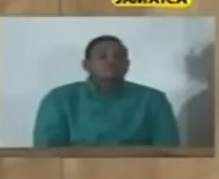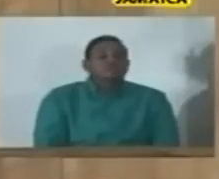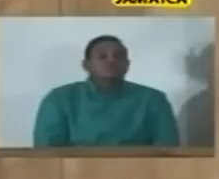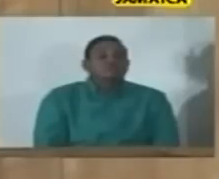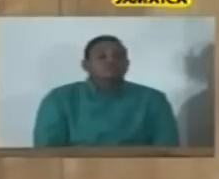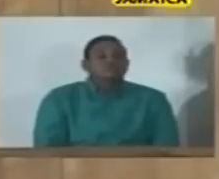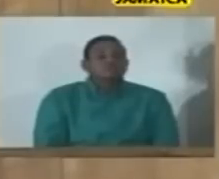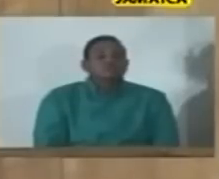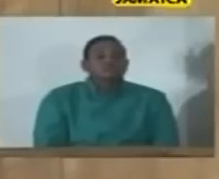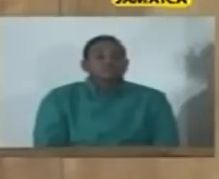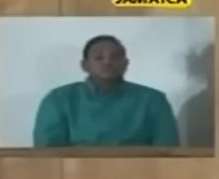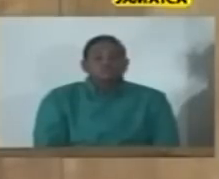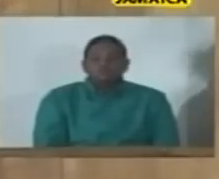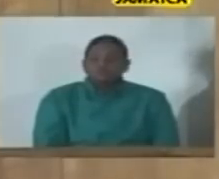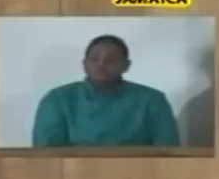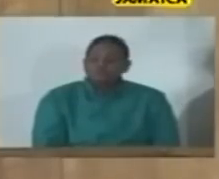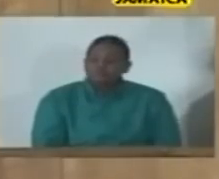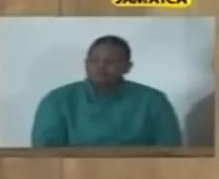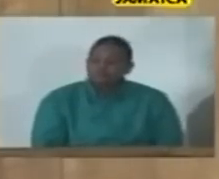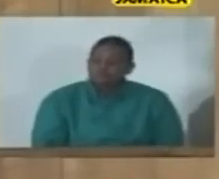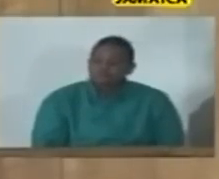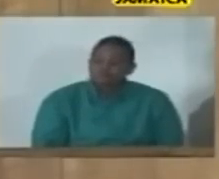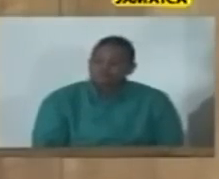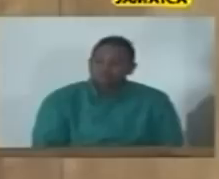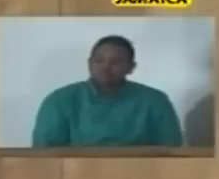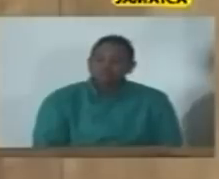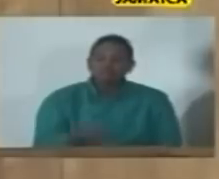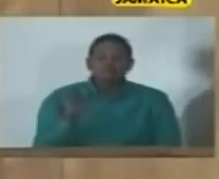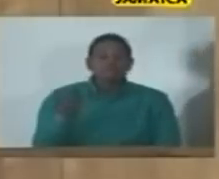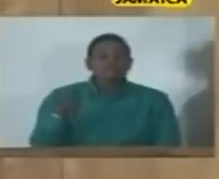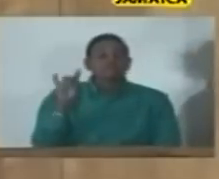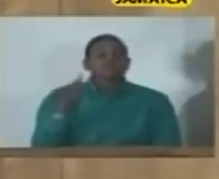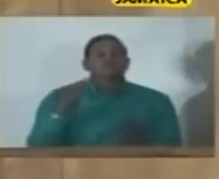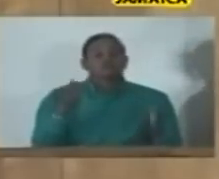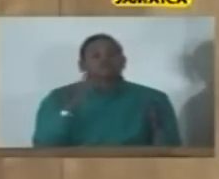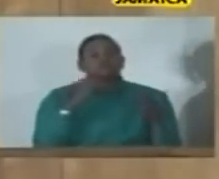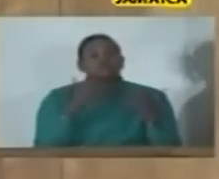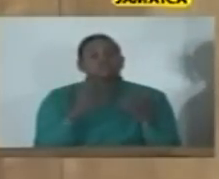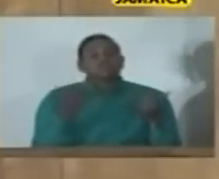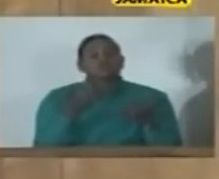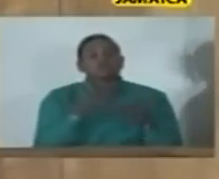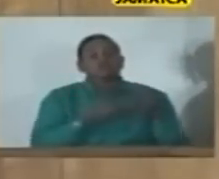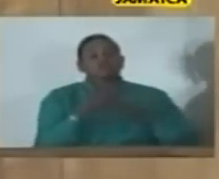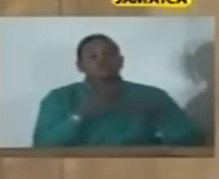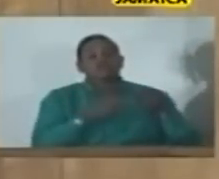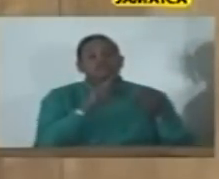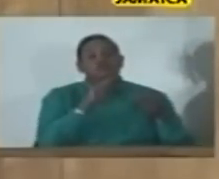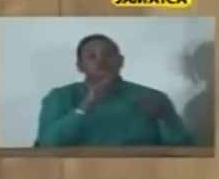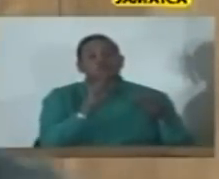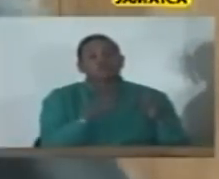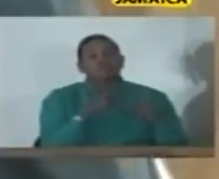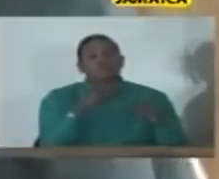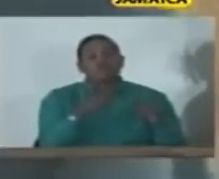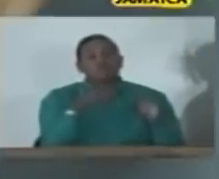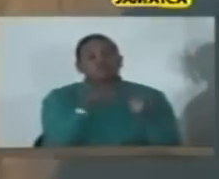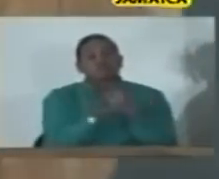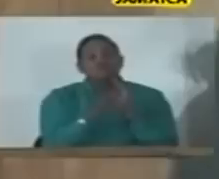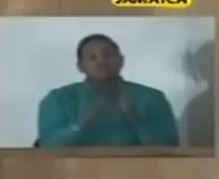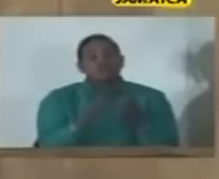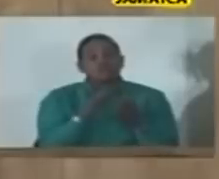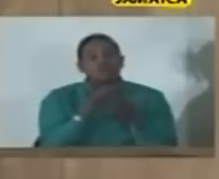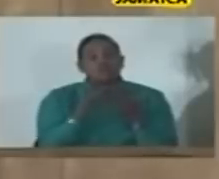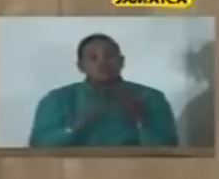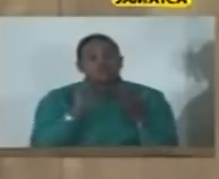find a way, Minister, to separate the trade unions from these criminals